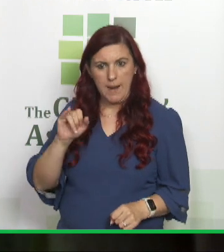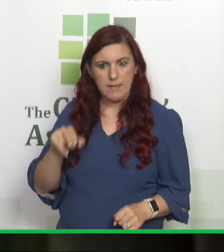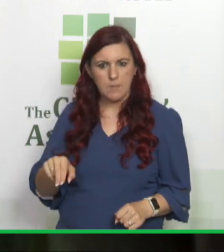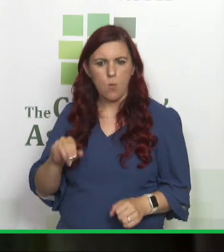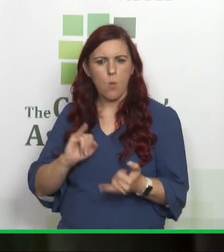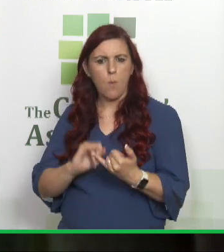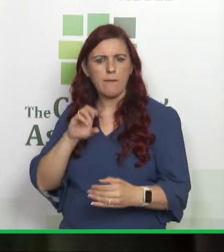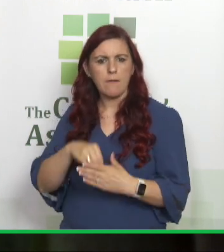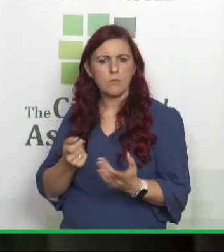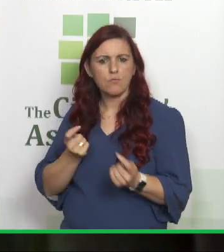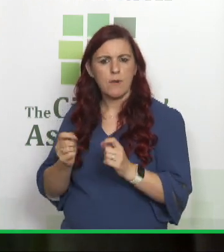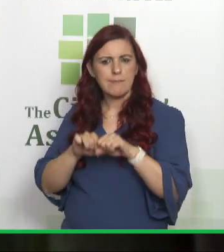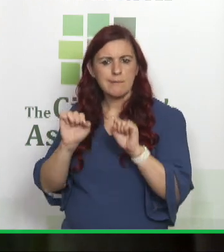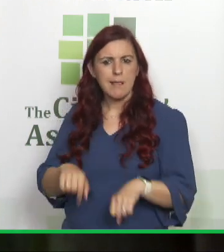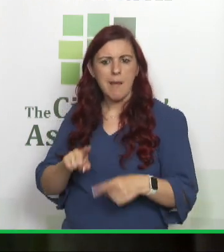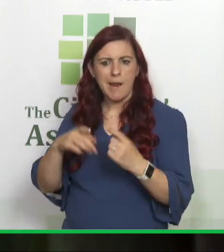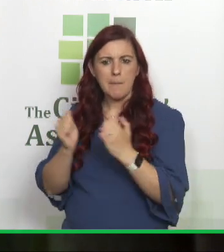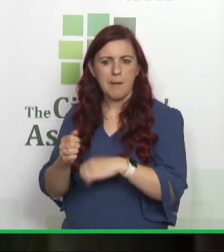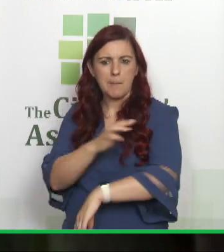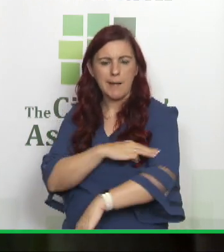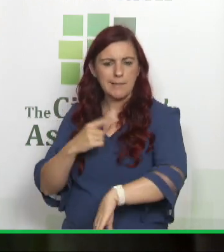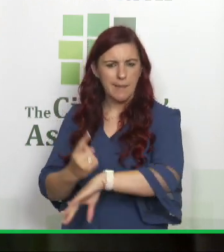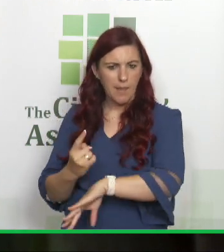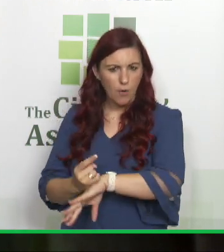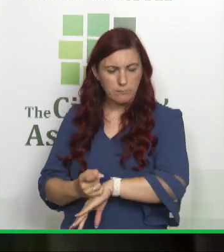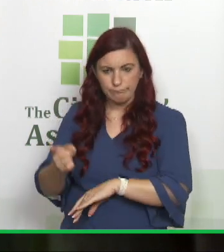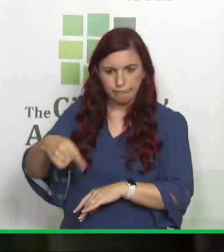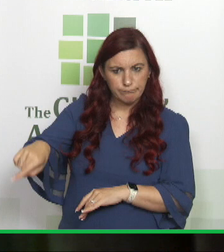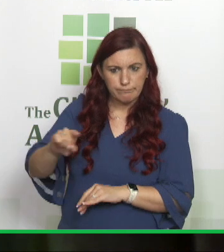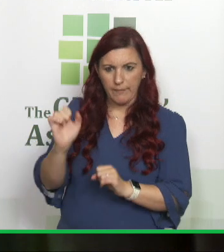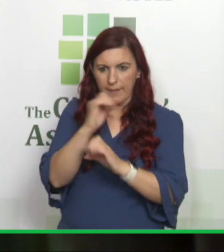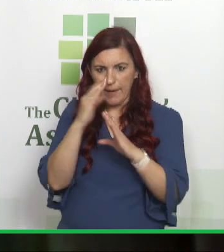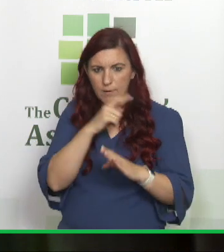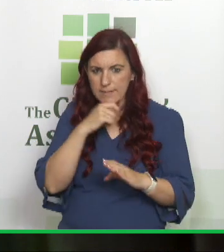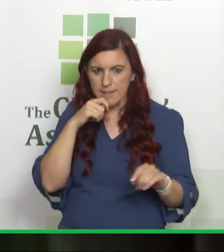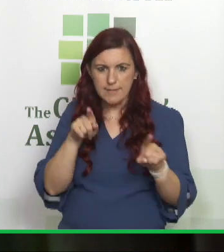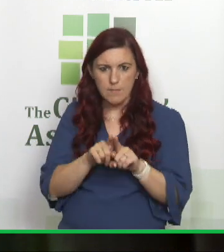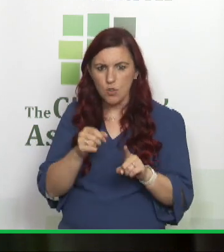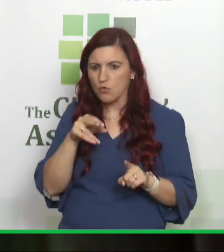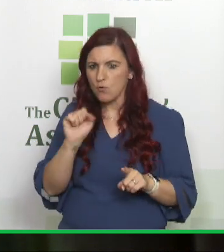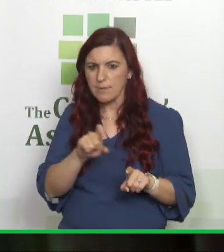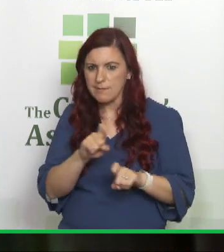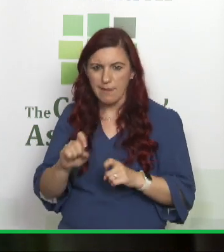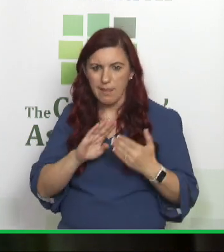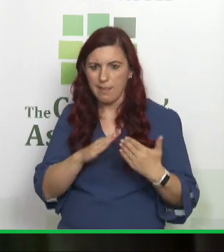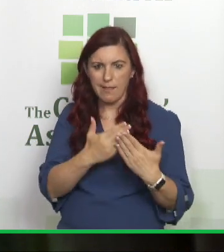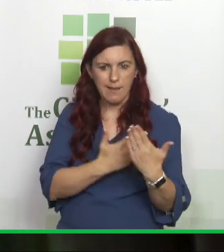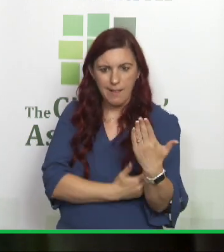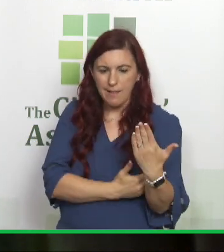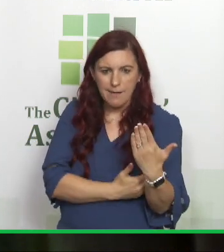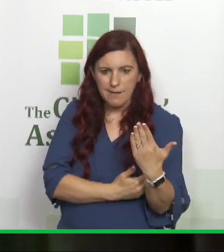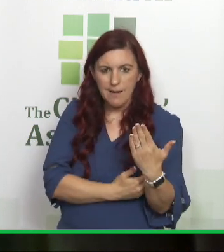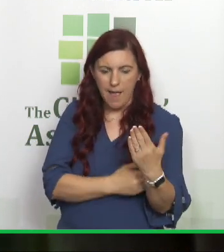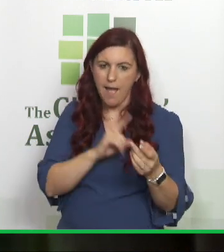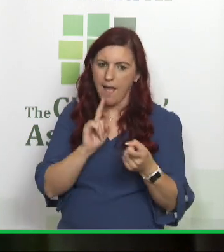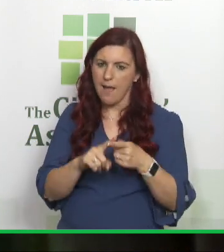scheme and my police colleagues there. What was made very clear to me is that drugs remain illegal in Portugal. It was